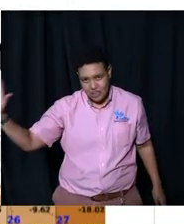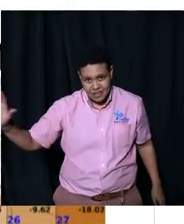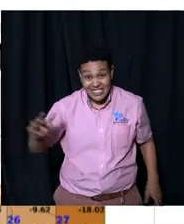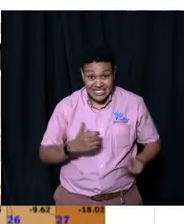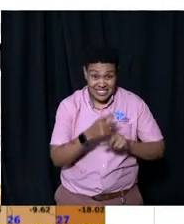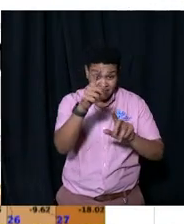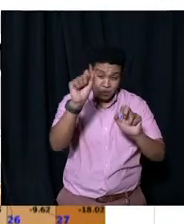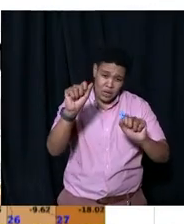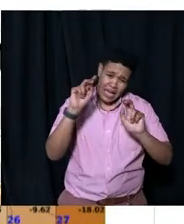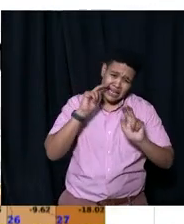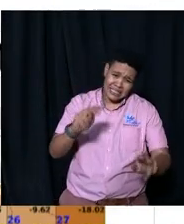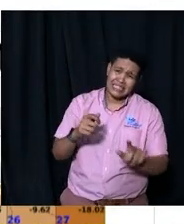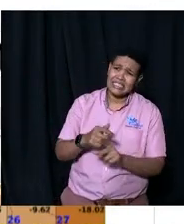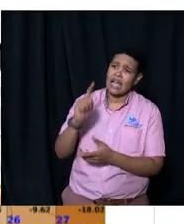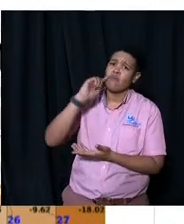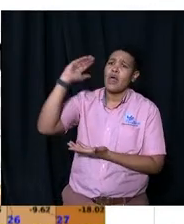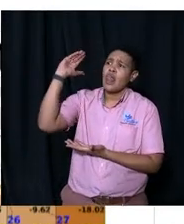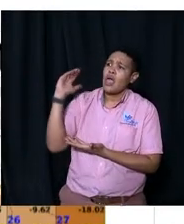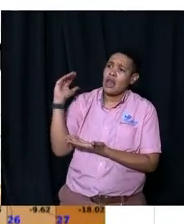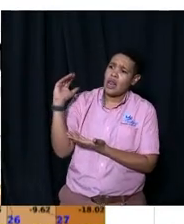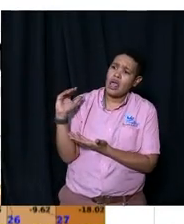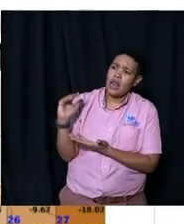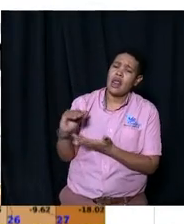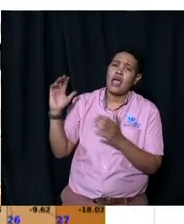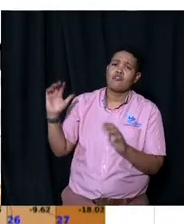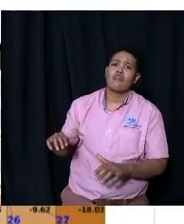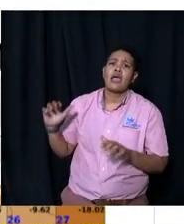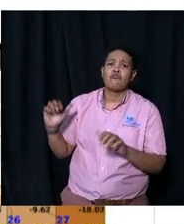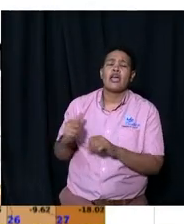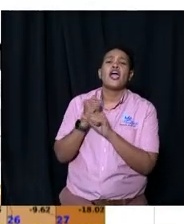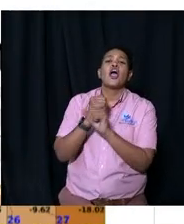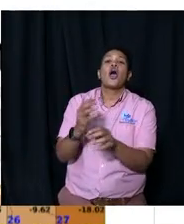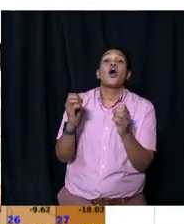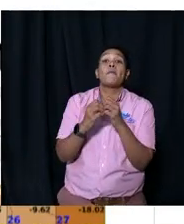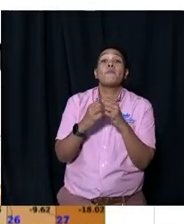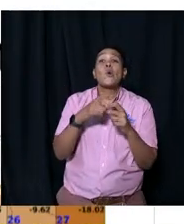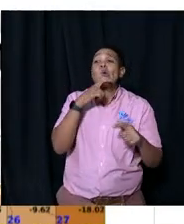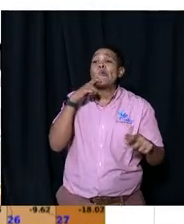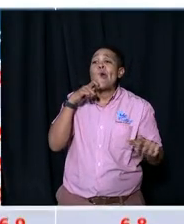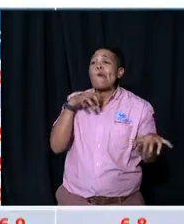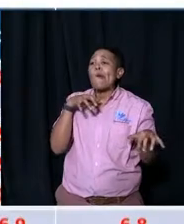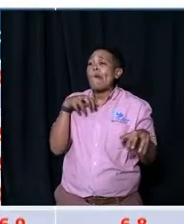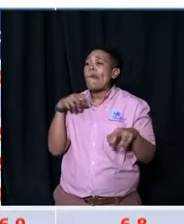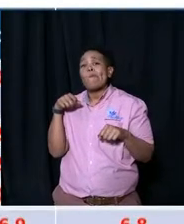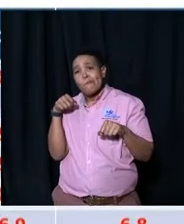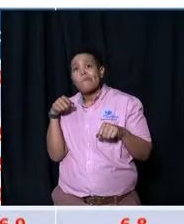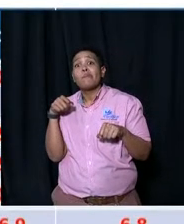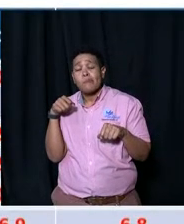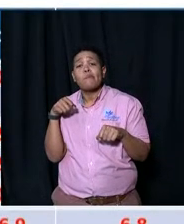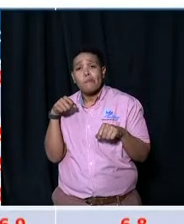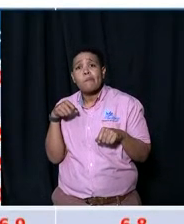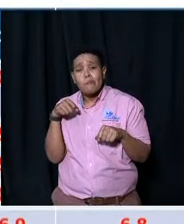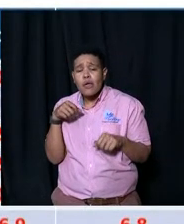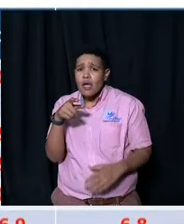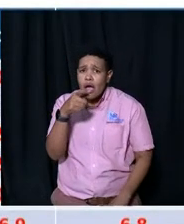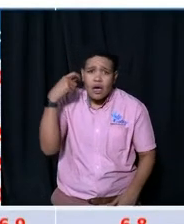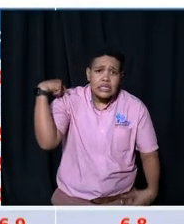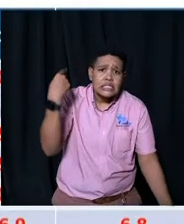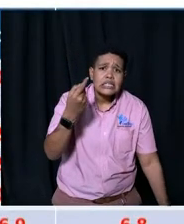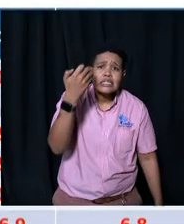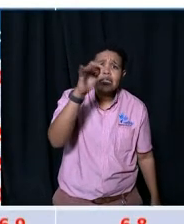As you can see, there will be less and less rainfall, causing more frequent drought conditions. So